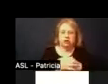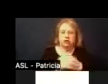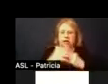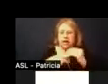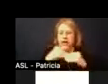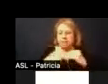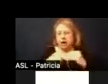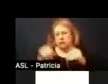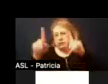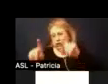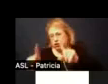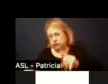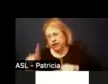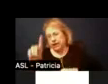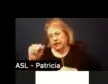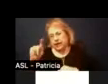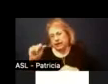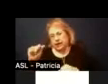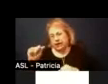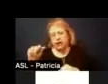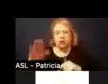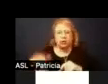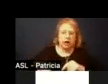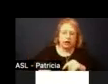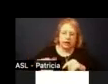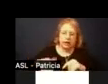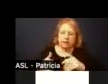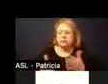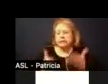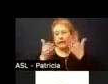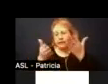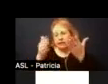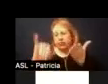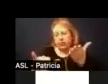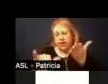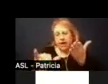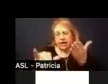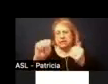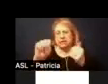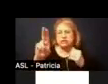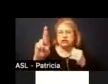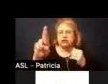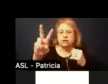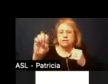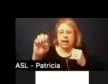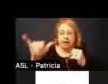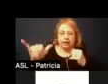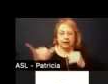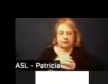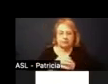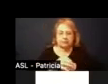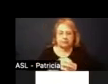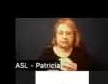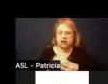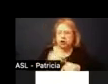data you know we're we haven't finished administering or have yet to administer uh surveys and so we weren't able to provide uh